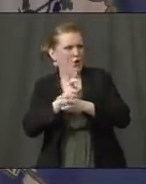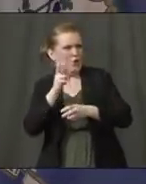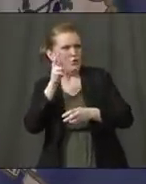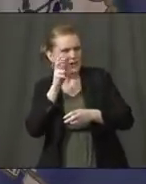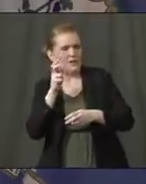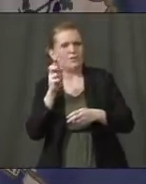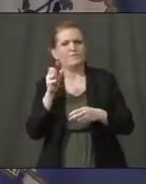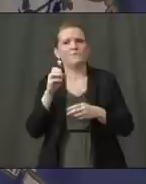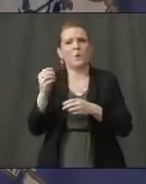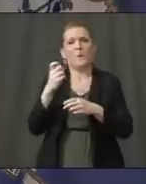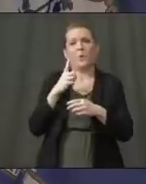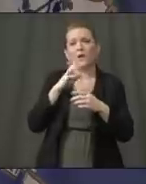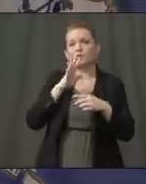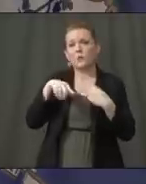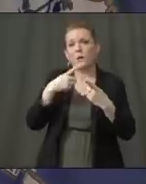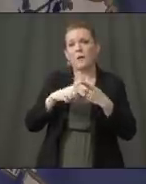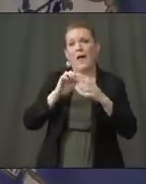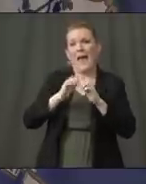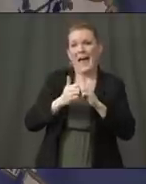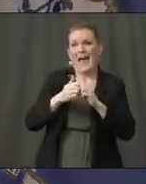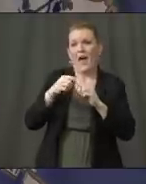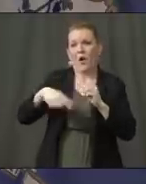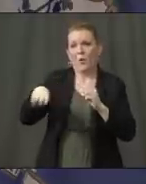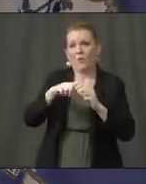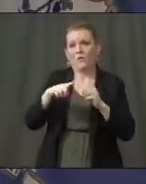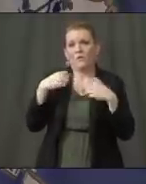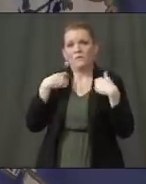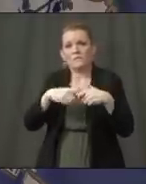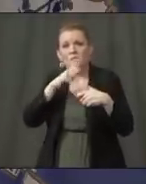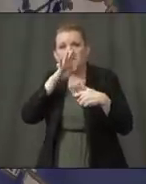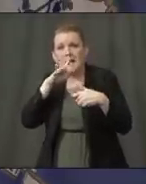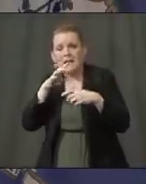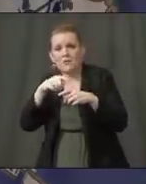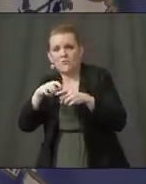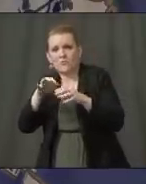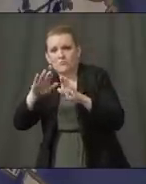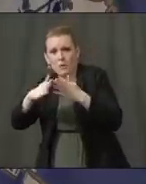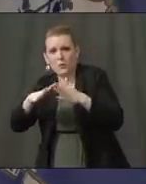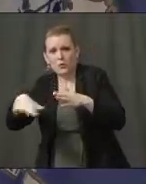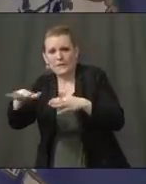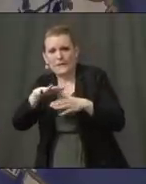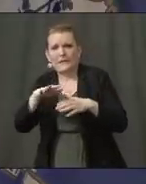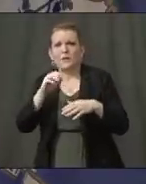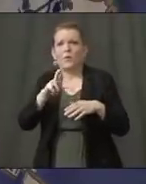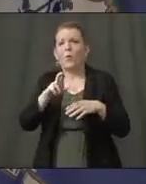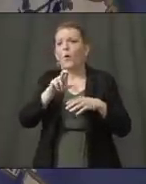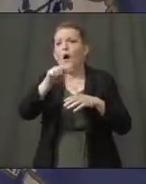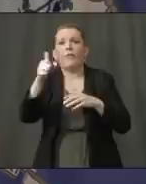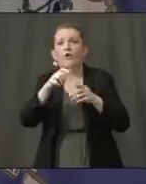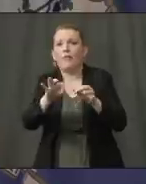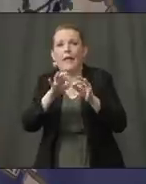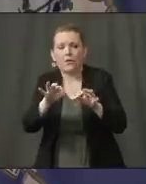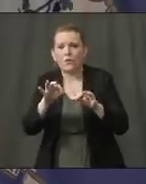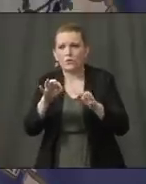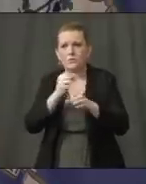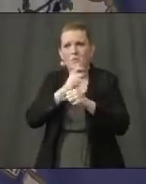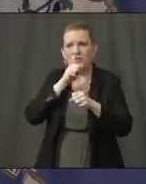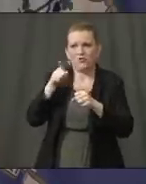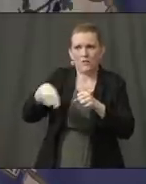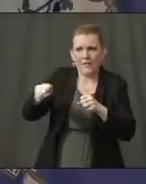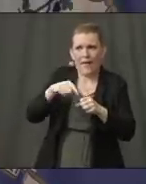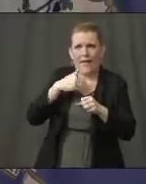care they need? Two things. One, we work very closely with our congressional delegation to make sure that nobody,